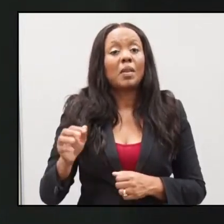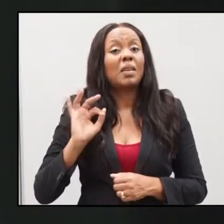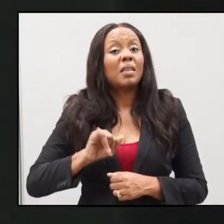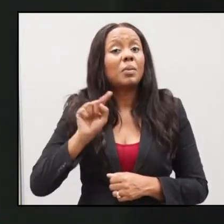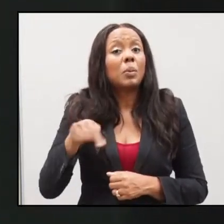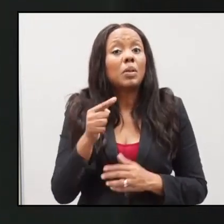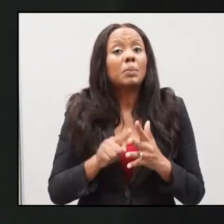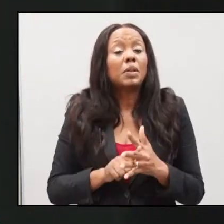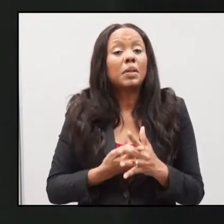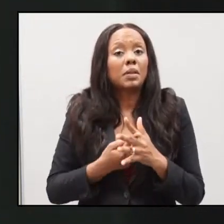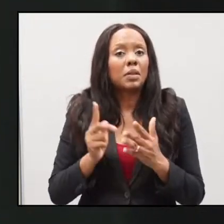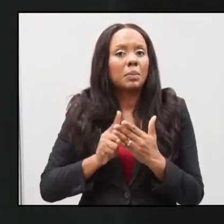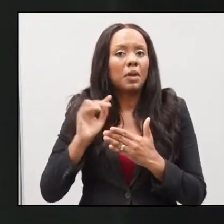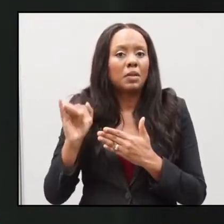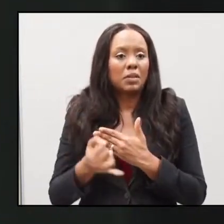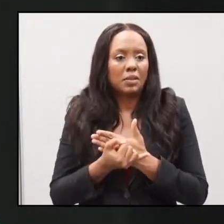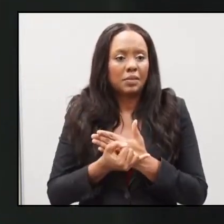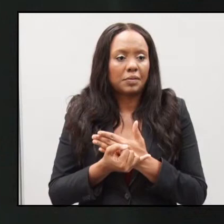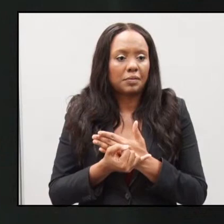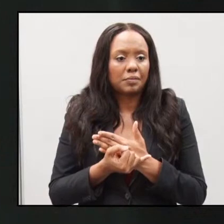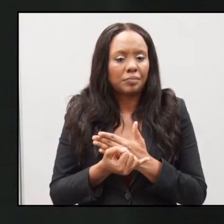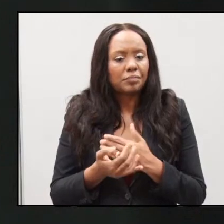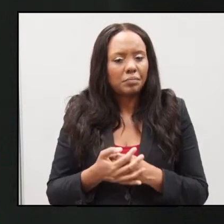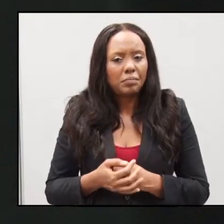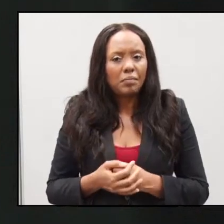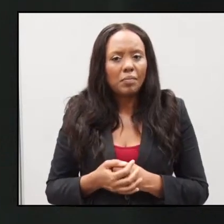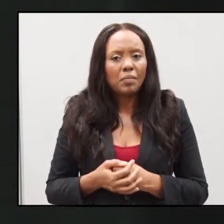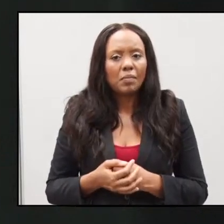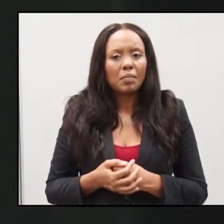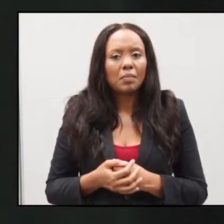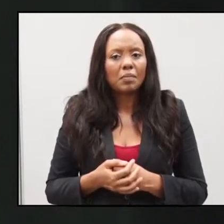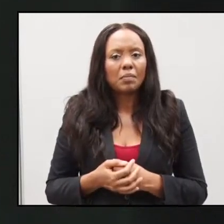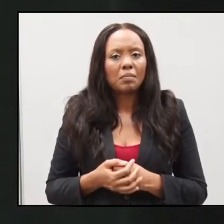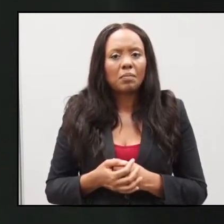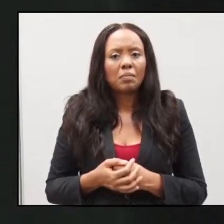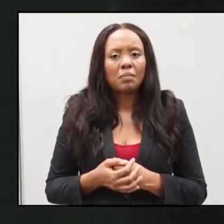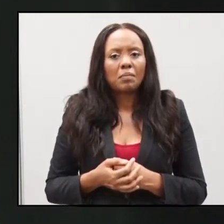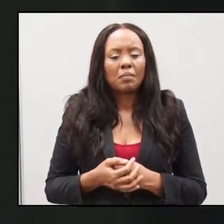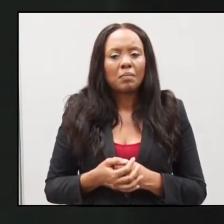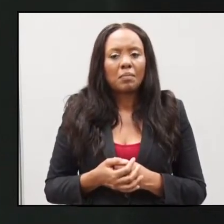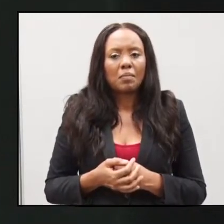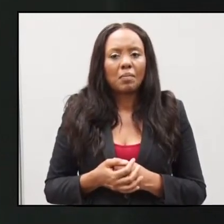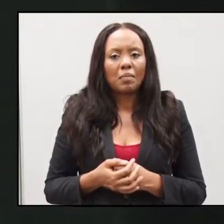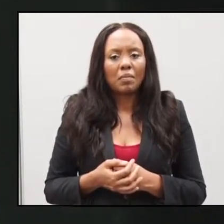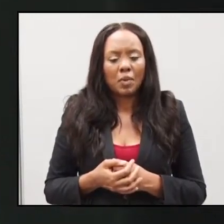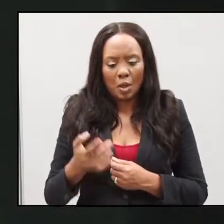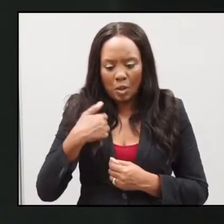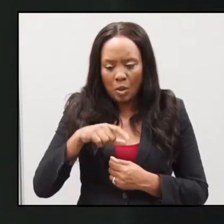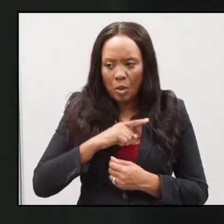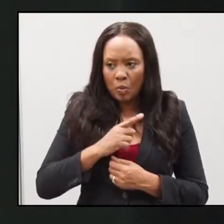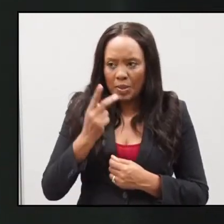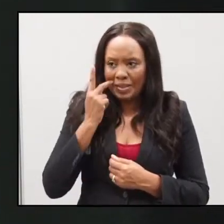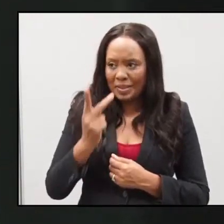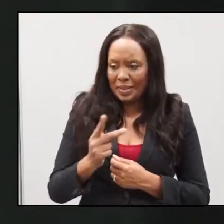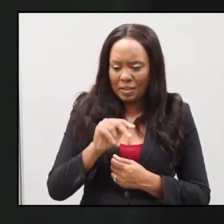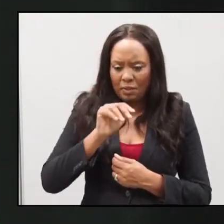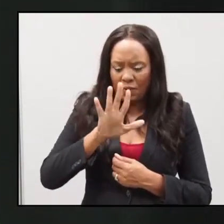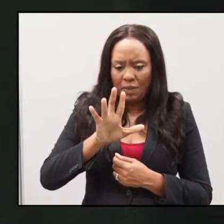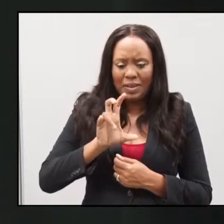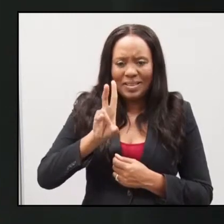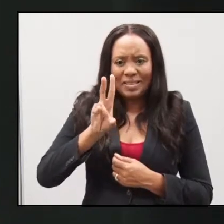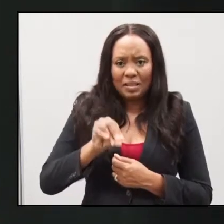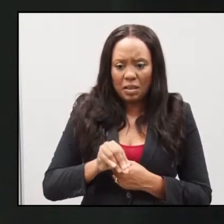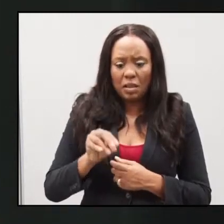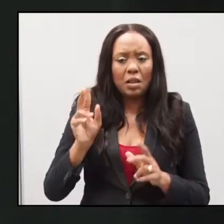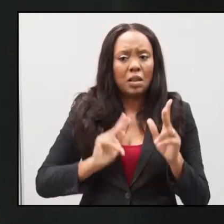these ancestors as totems that are no longer invisible, but totems that will become